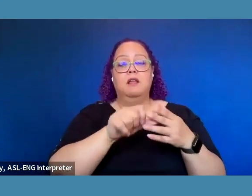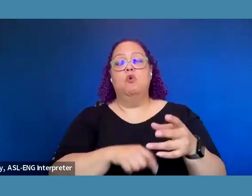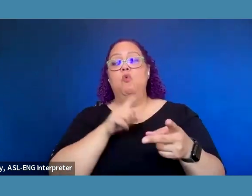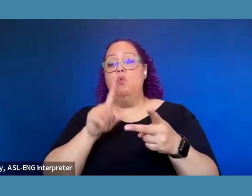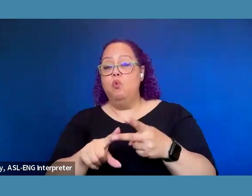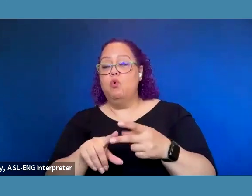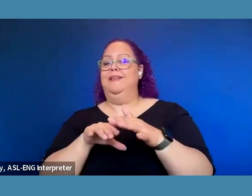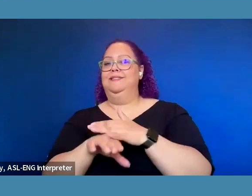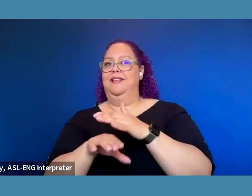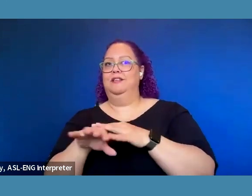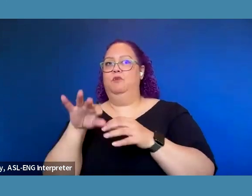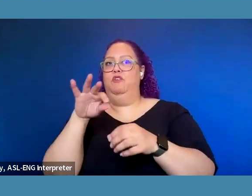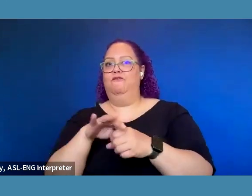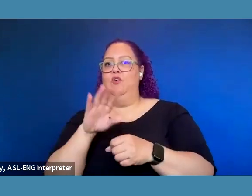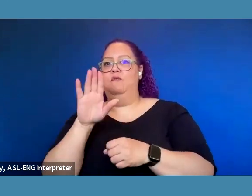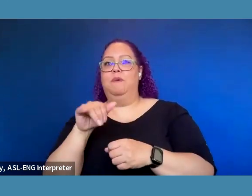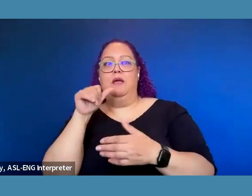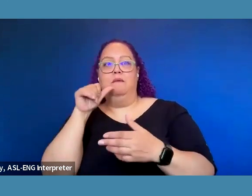little different,